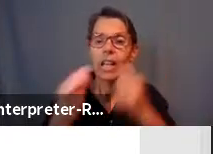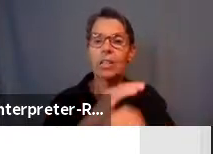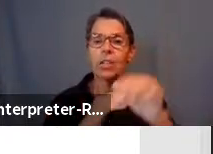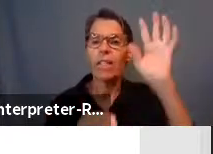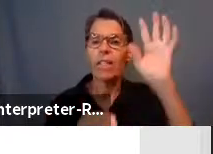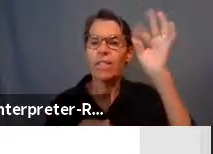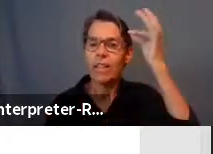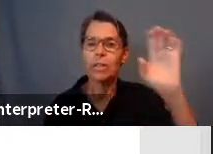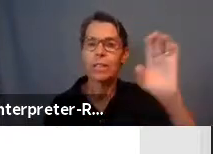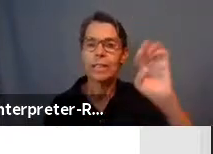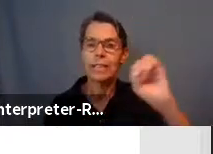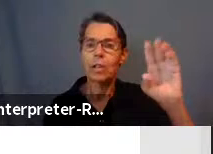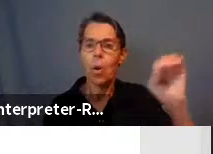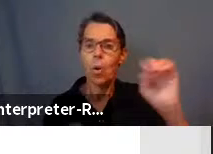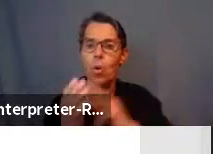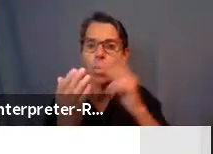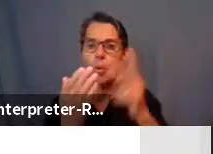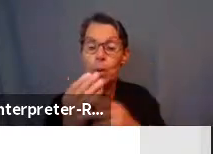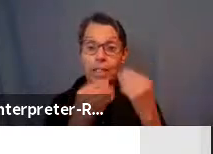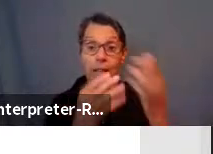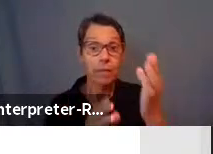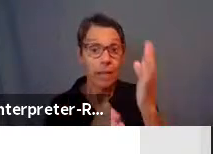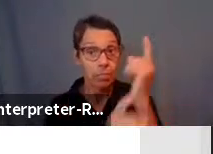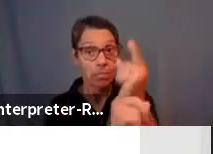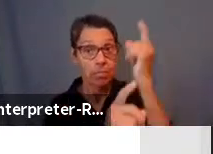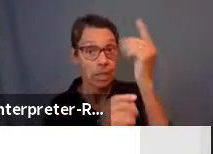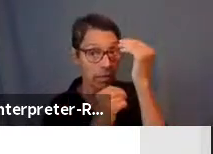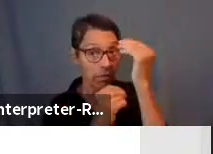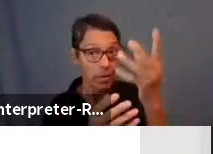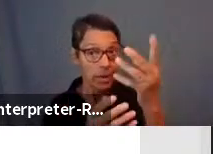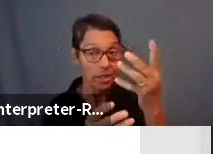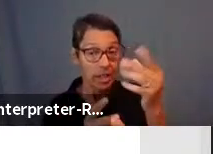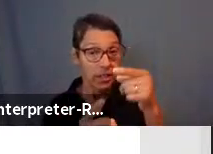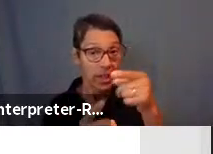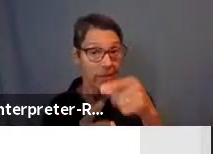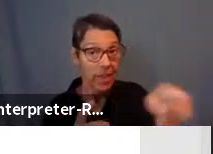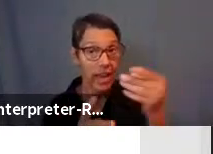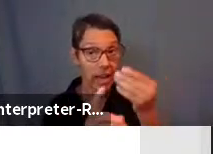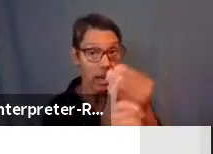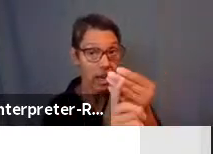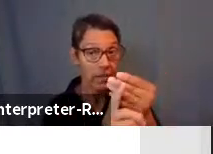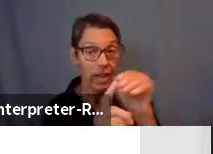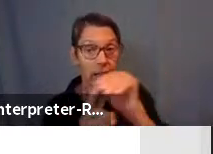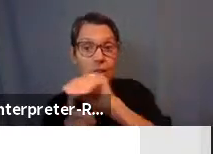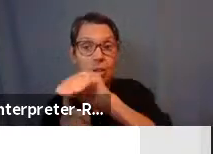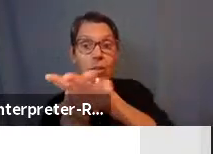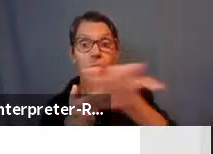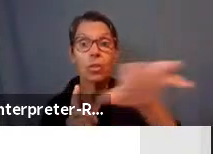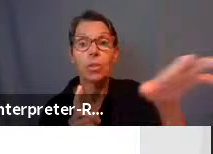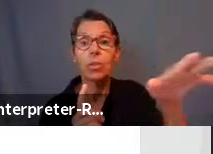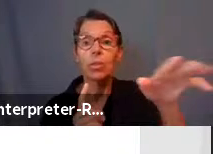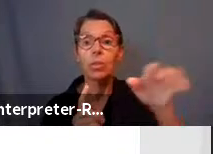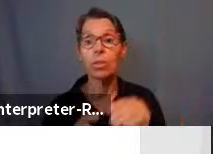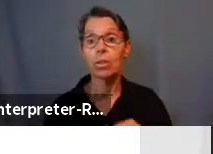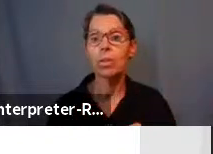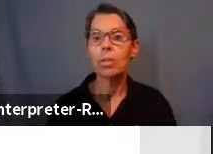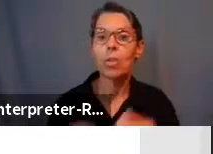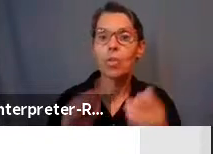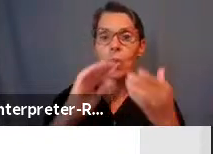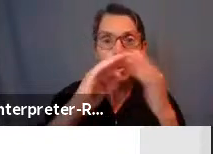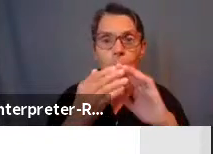making sure they have the information to go out and combat the misinformation, and also having our community members help us at the end of the